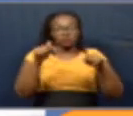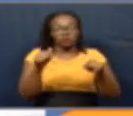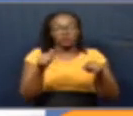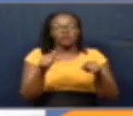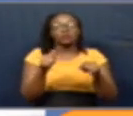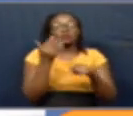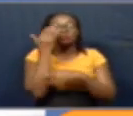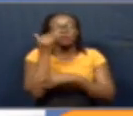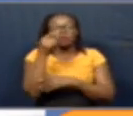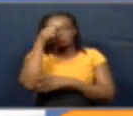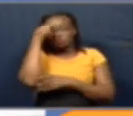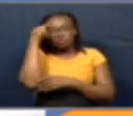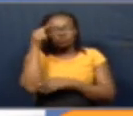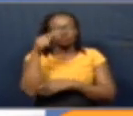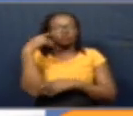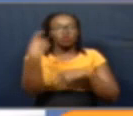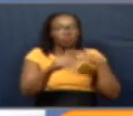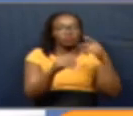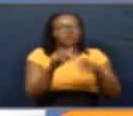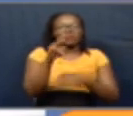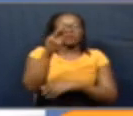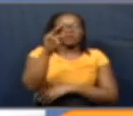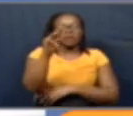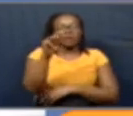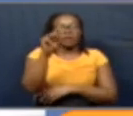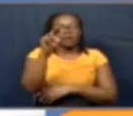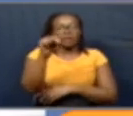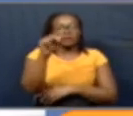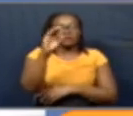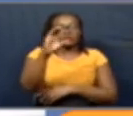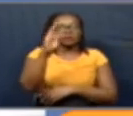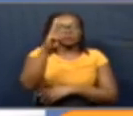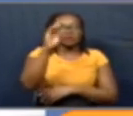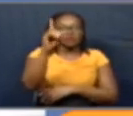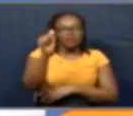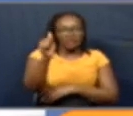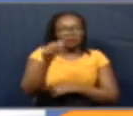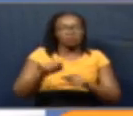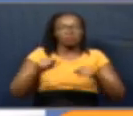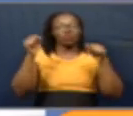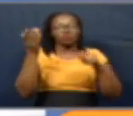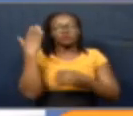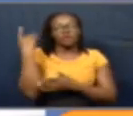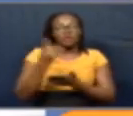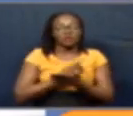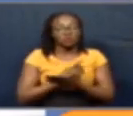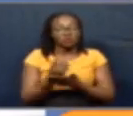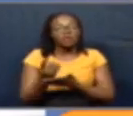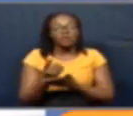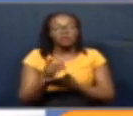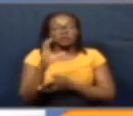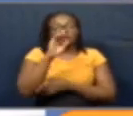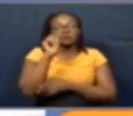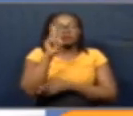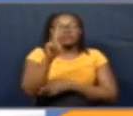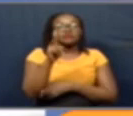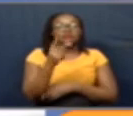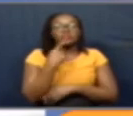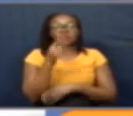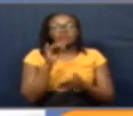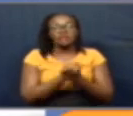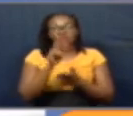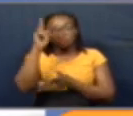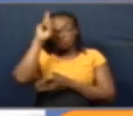connection with the assault on former NCBDA boss Timothy Muriuki last week. Citizen TV has learned that police intend